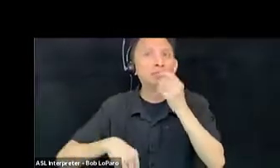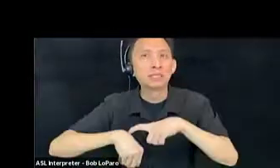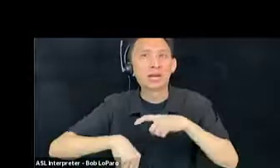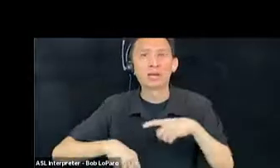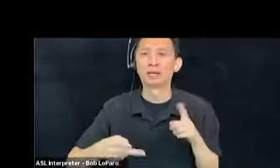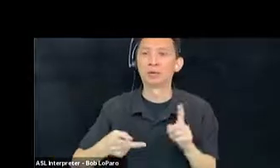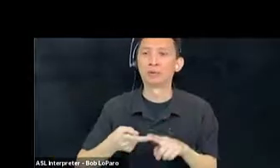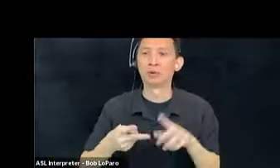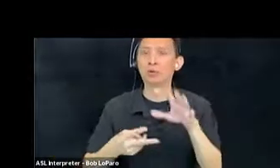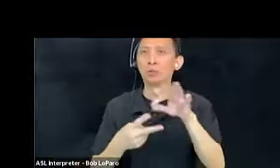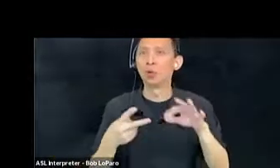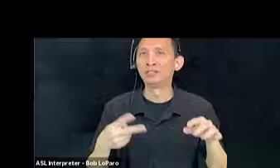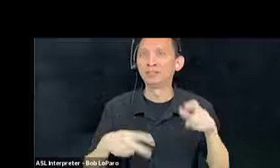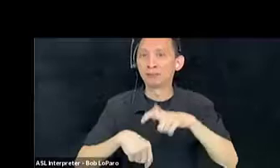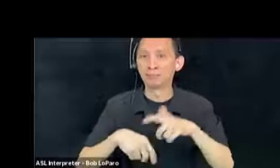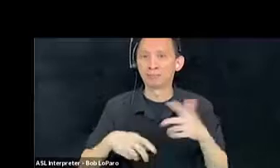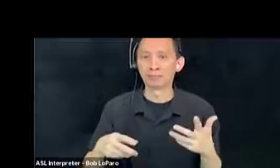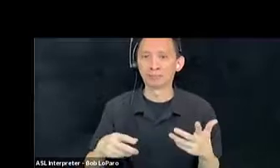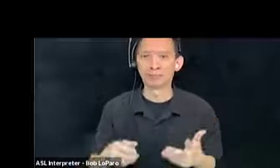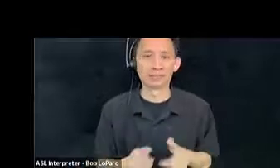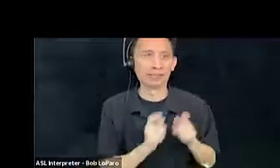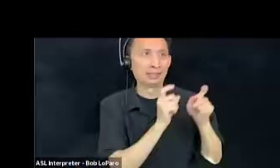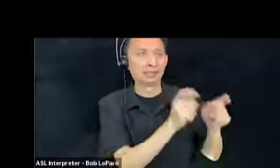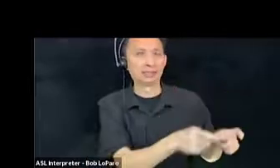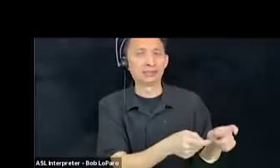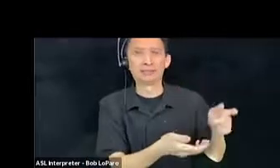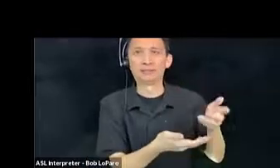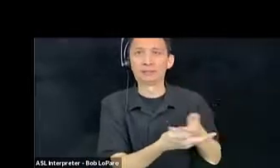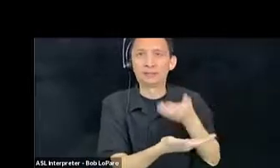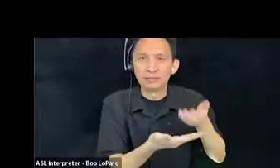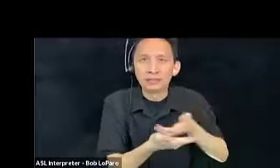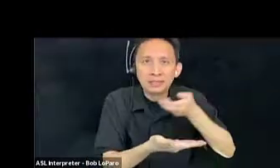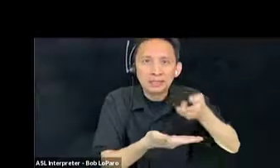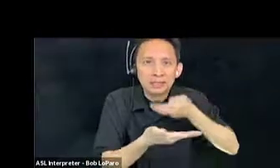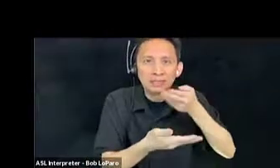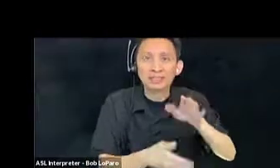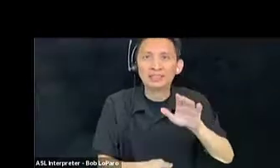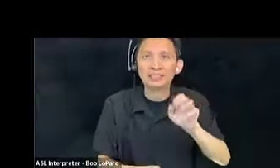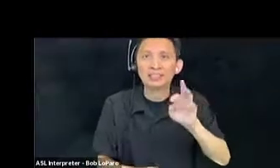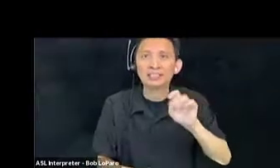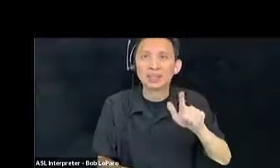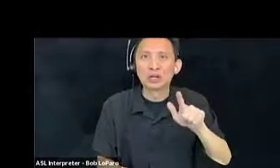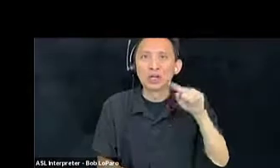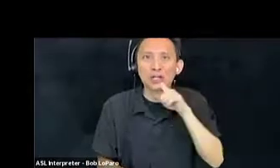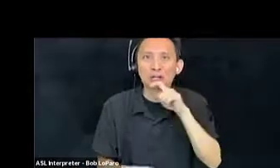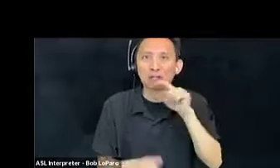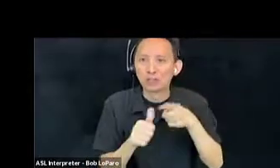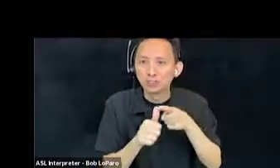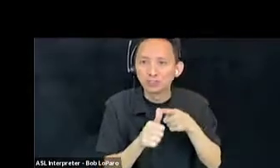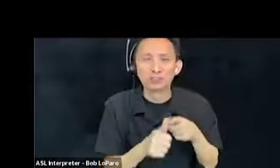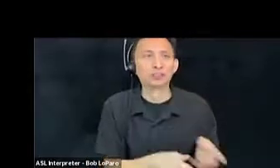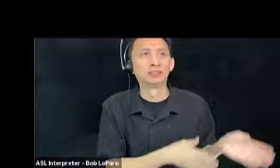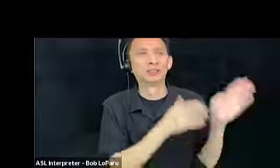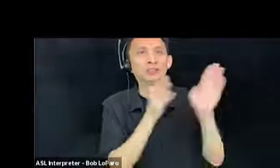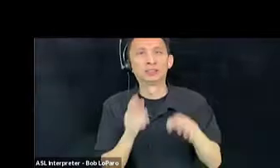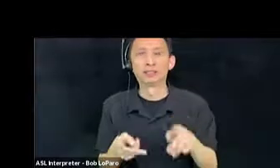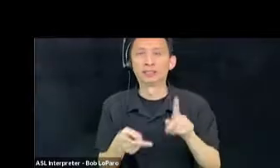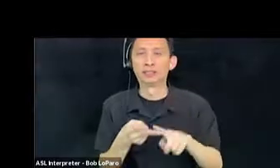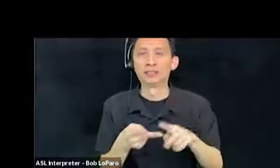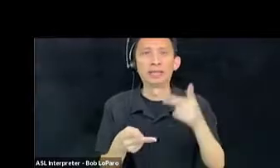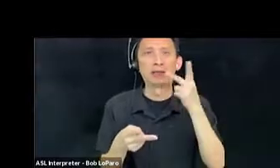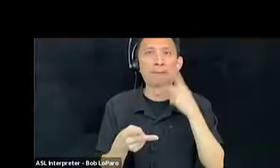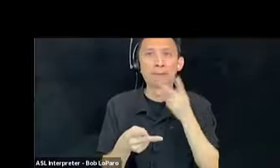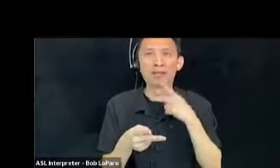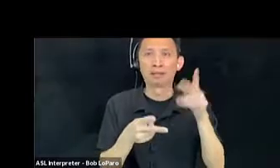might eat the cereal first and then do something and, you know, that corresponds to that pink polka dotted paper and then get to listen to music